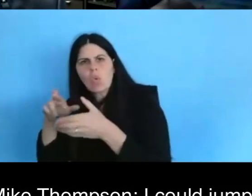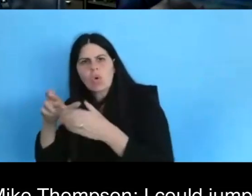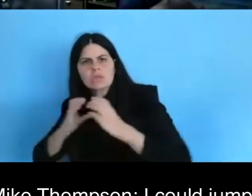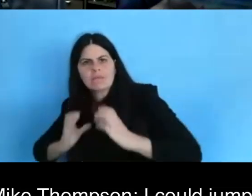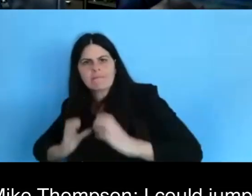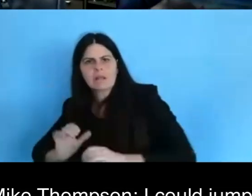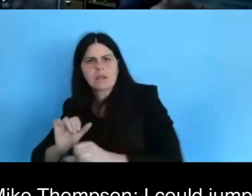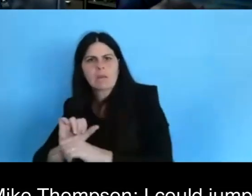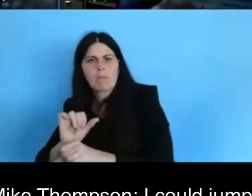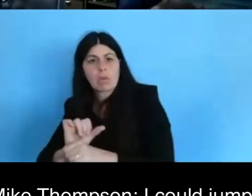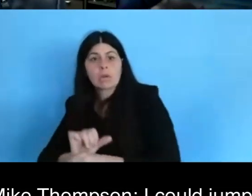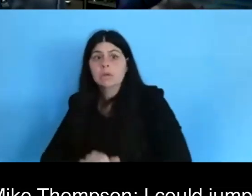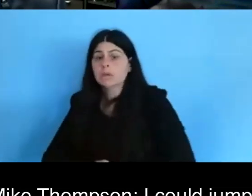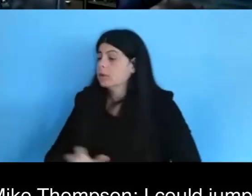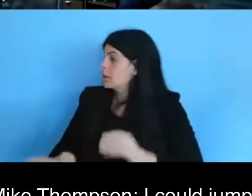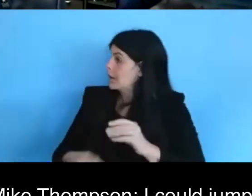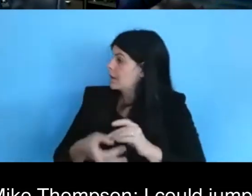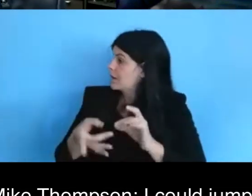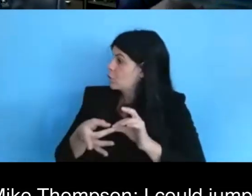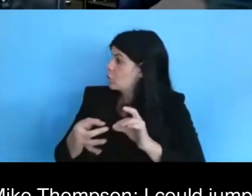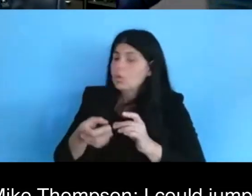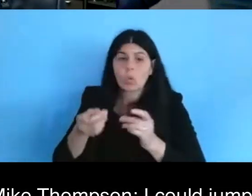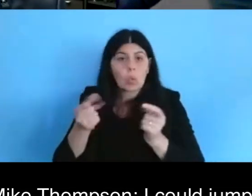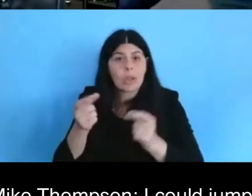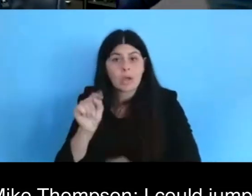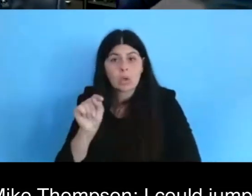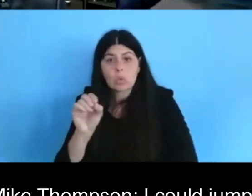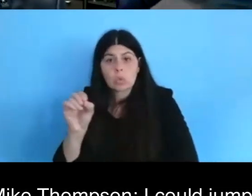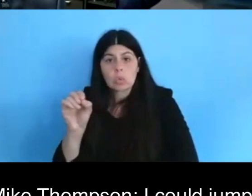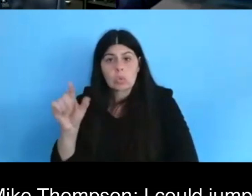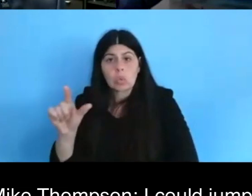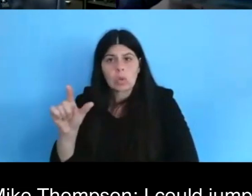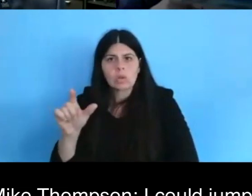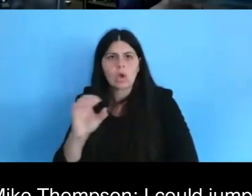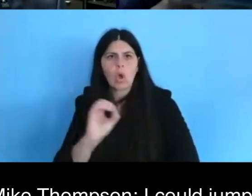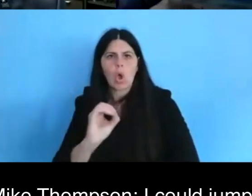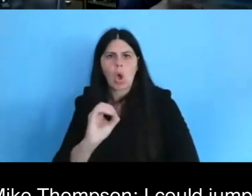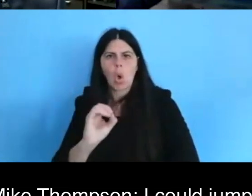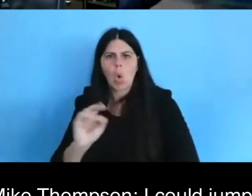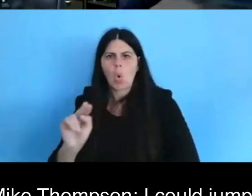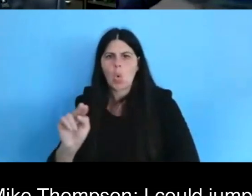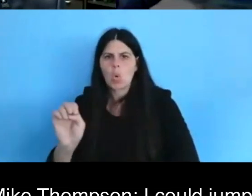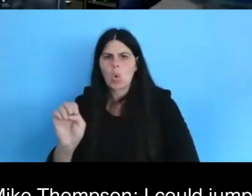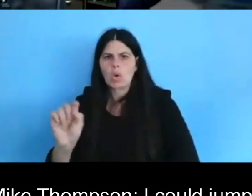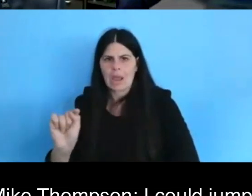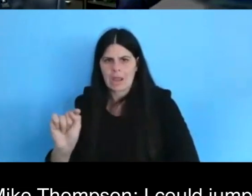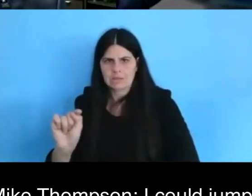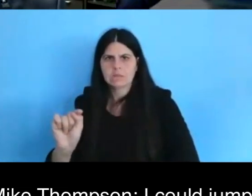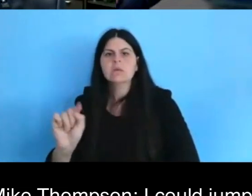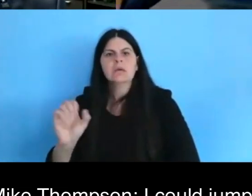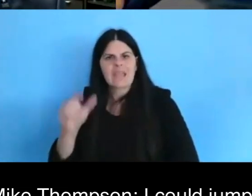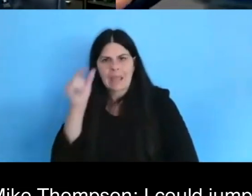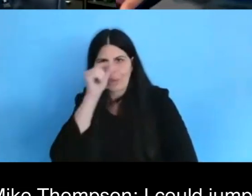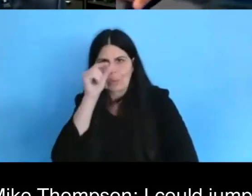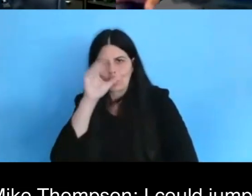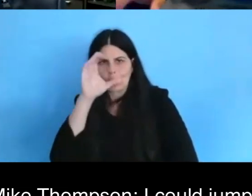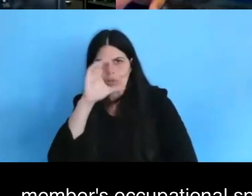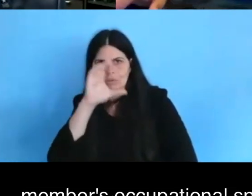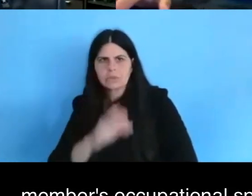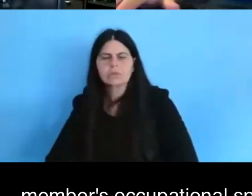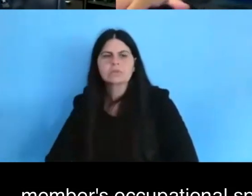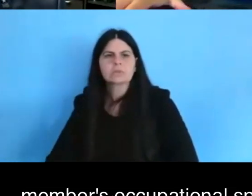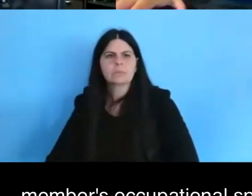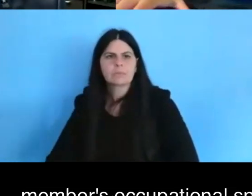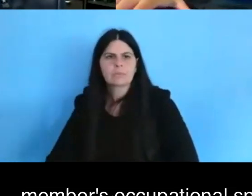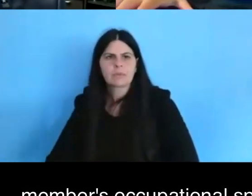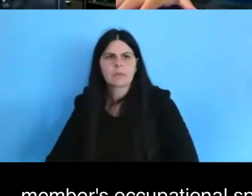I can jump in on just a quick tool, ONET. You can do a Google search. You can see what the military